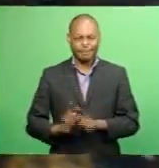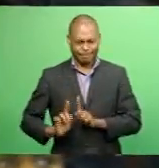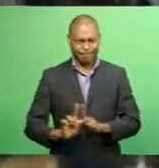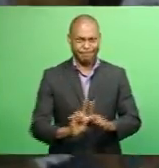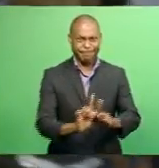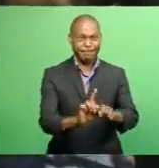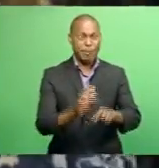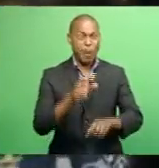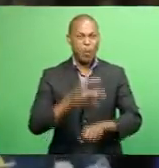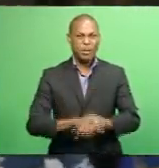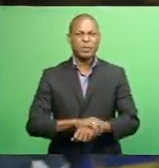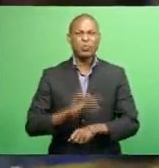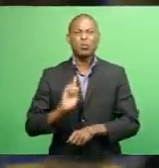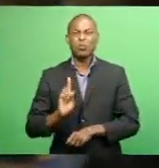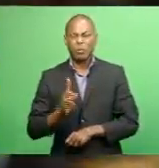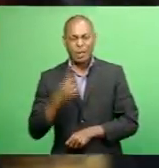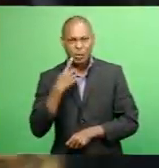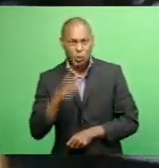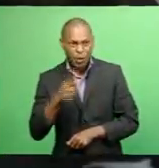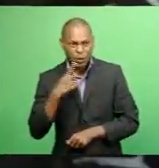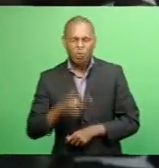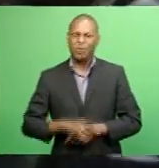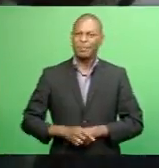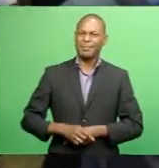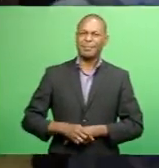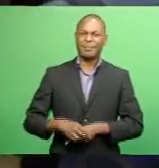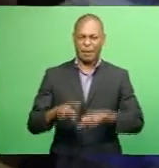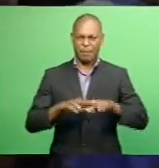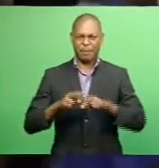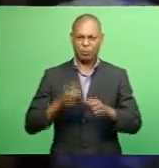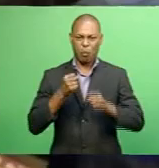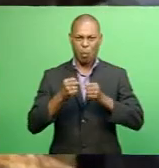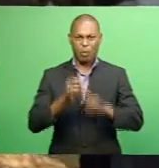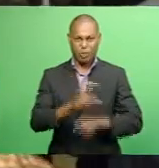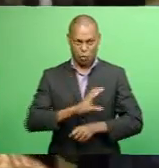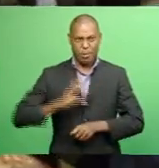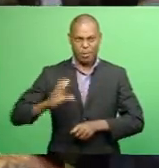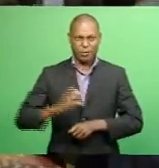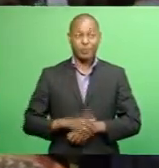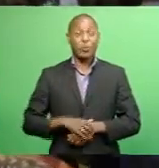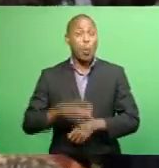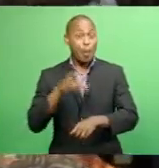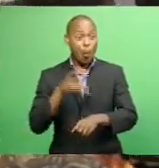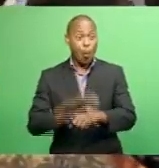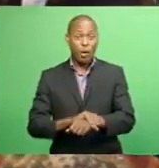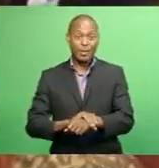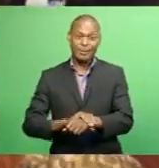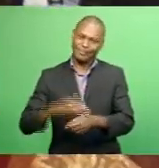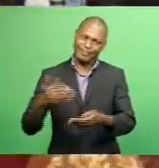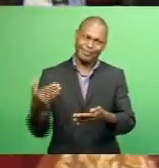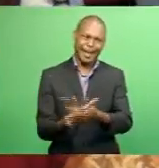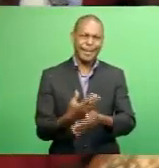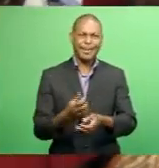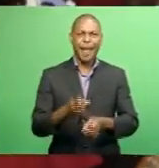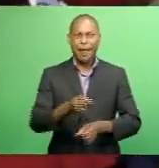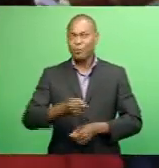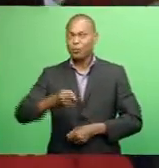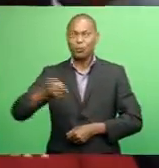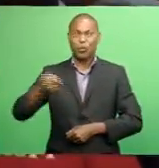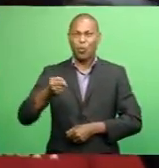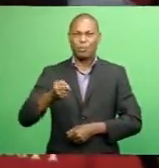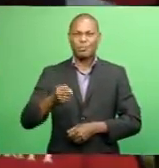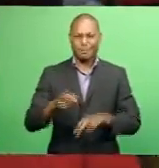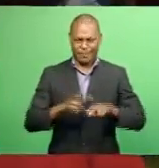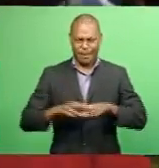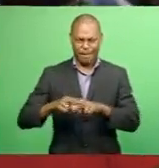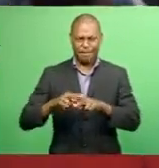used vulgar language towards the Fiji Boxing Commission. Police also had to intervene and restrain Fiji's heavyweight champion